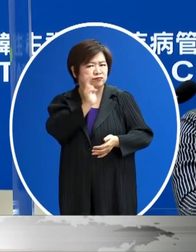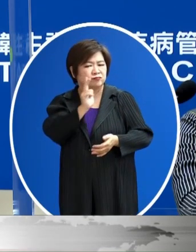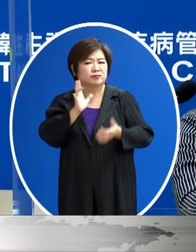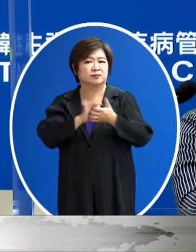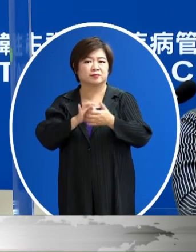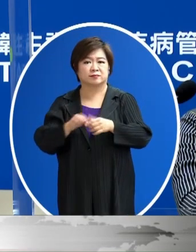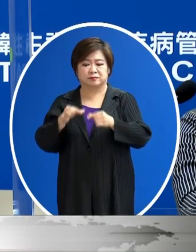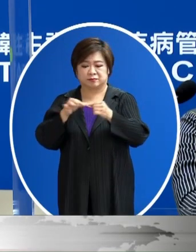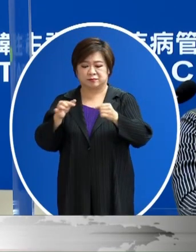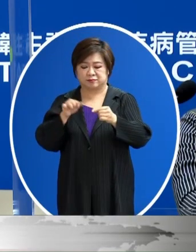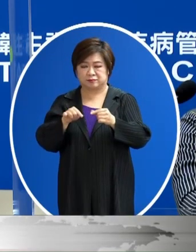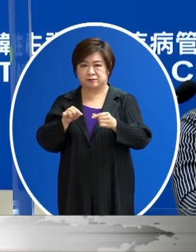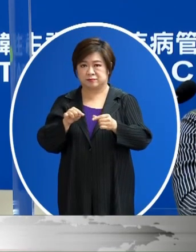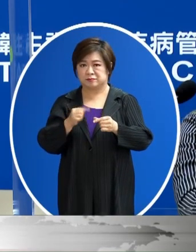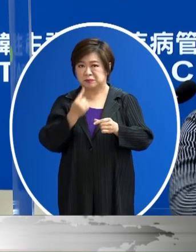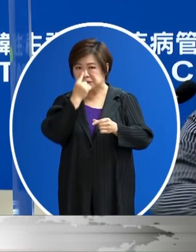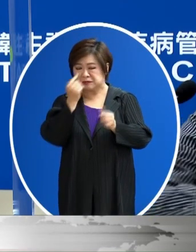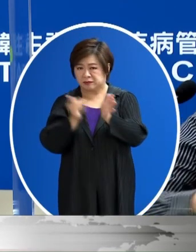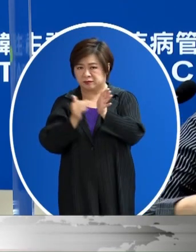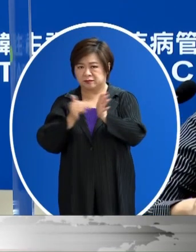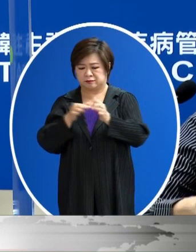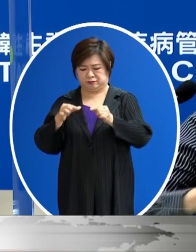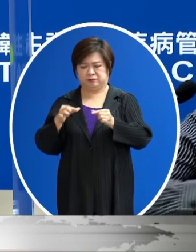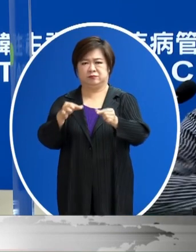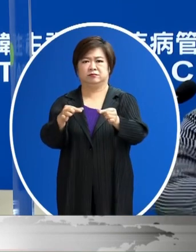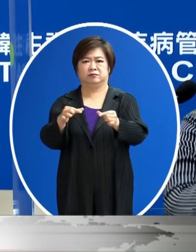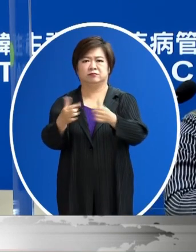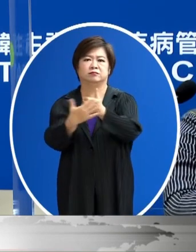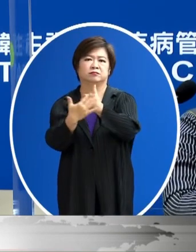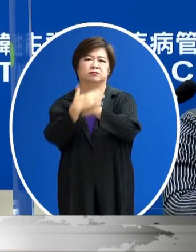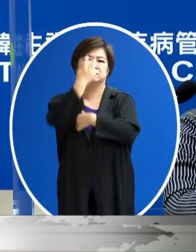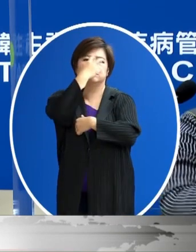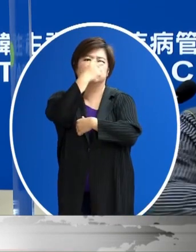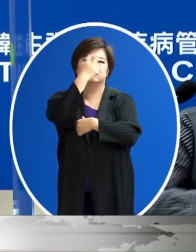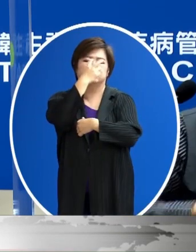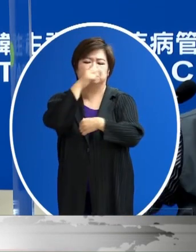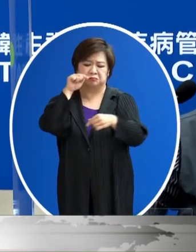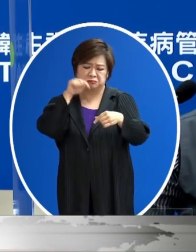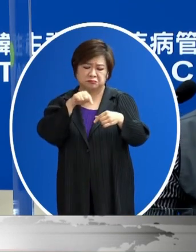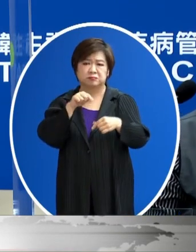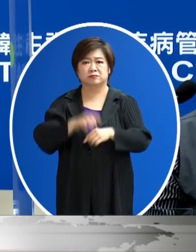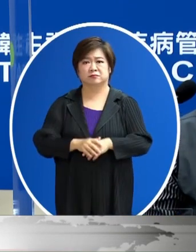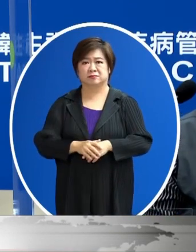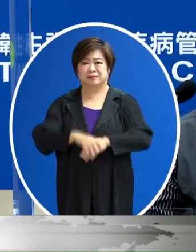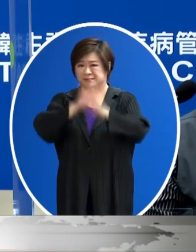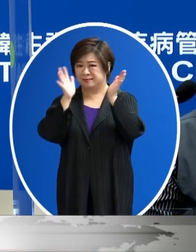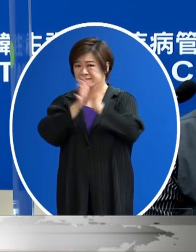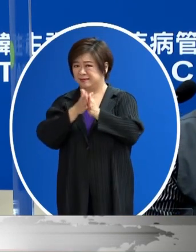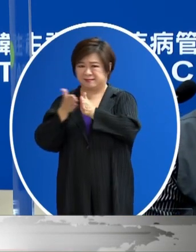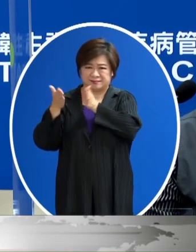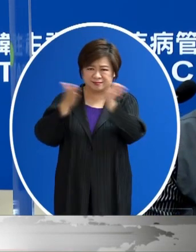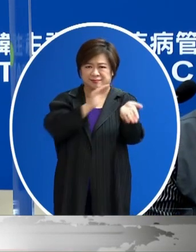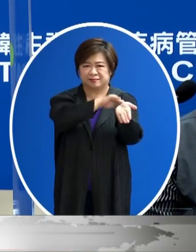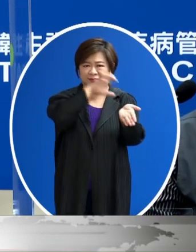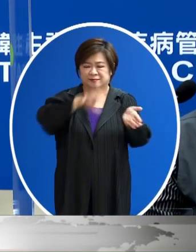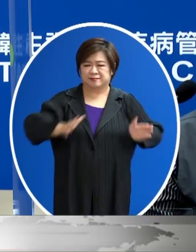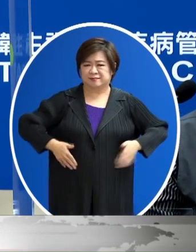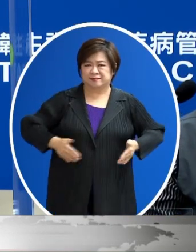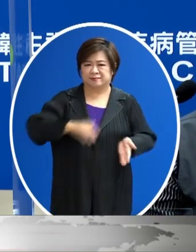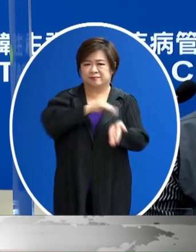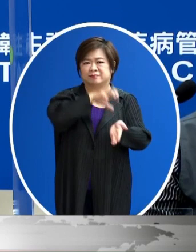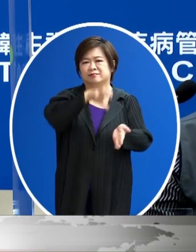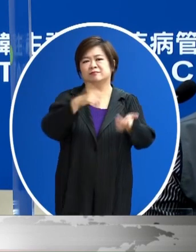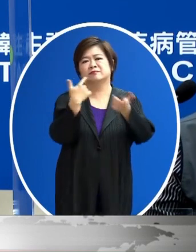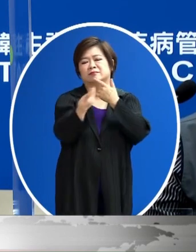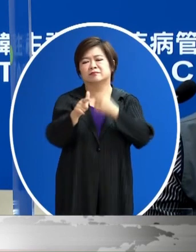at all who have tested positive on an at-home antigen test. They can be assessed for testing and provided with medical attention. People with